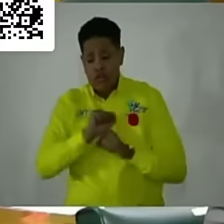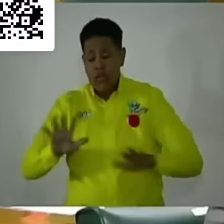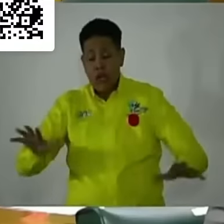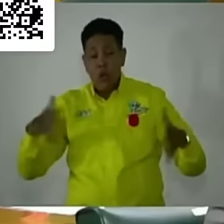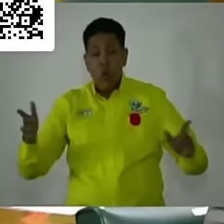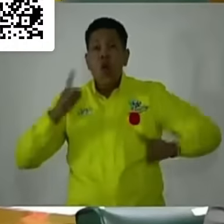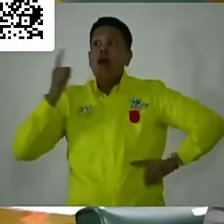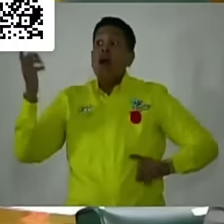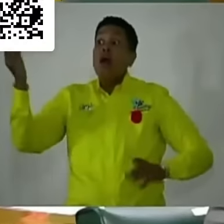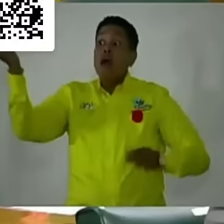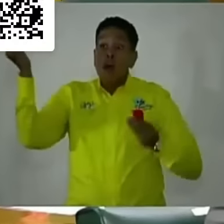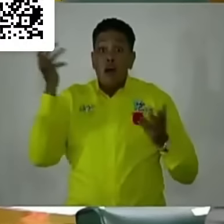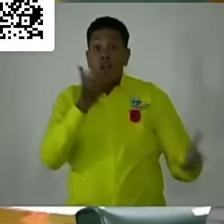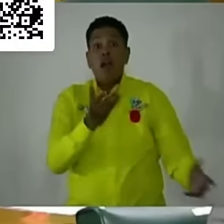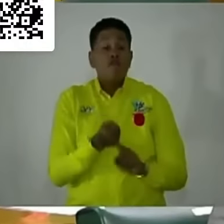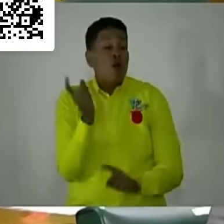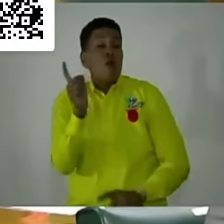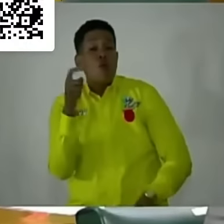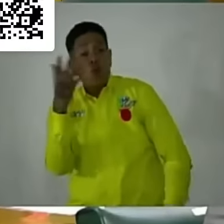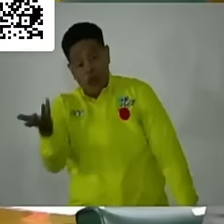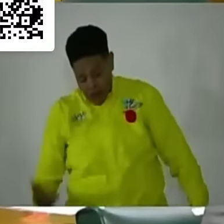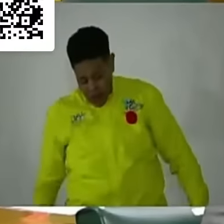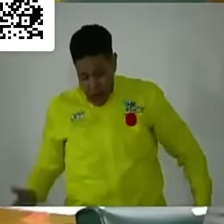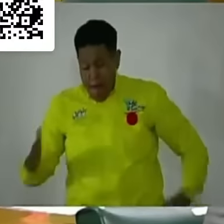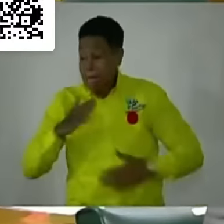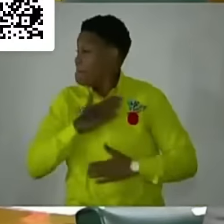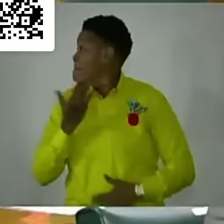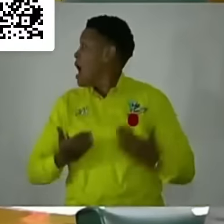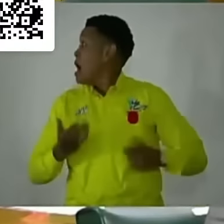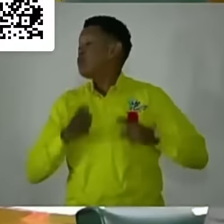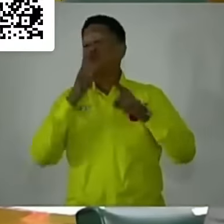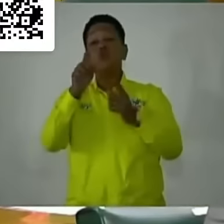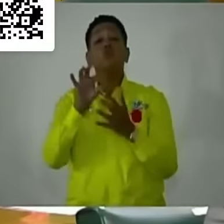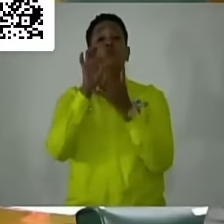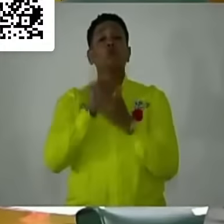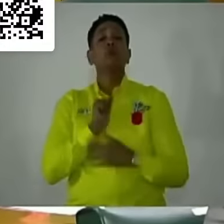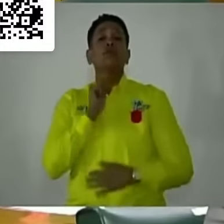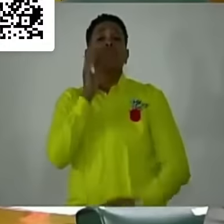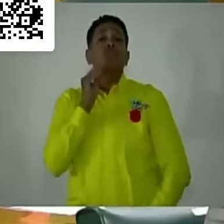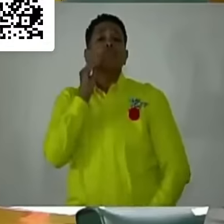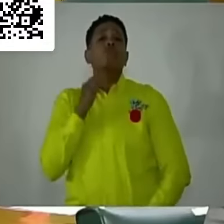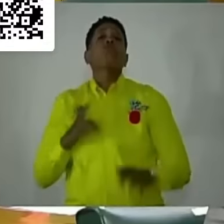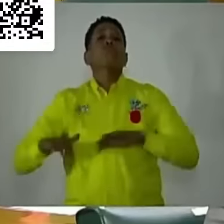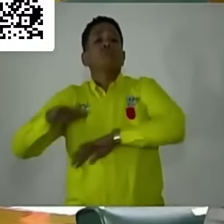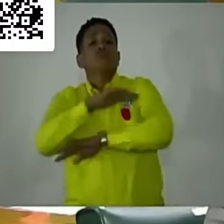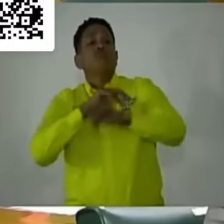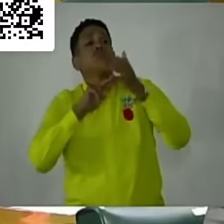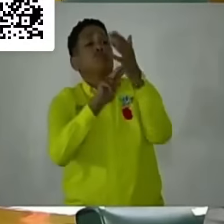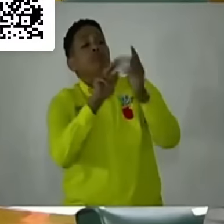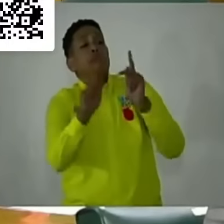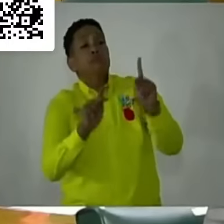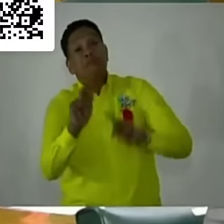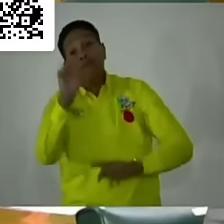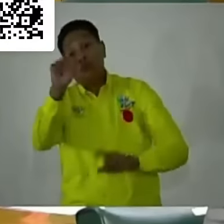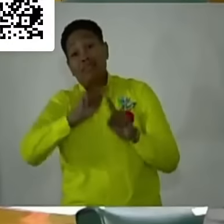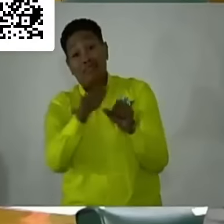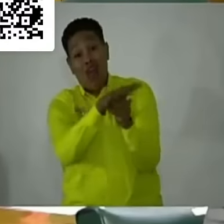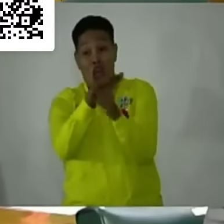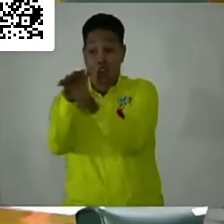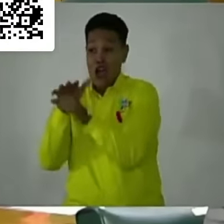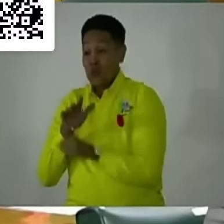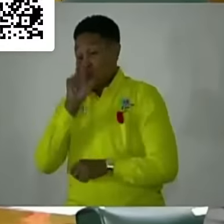coming from my perhaps unique experience of representing 3 different